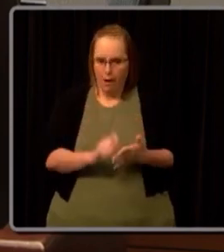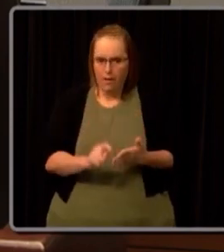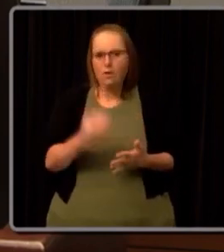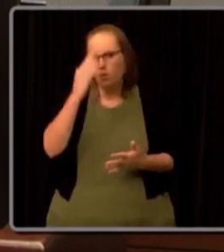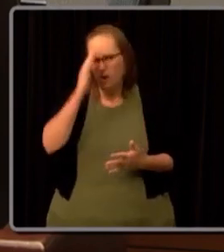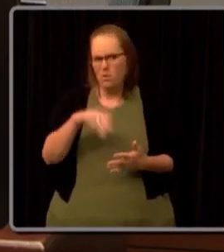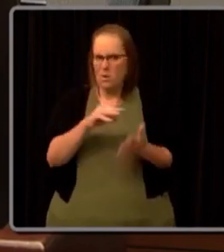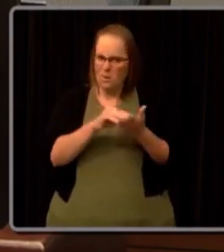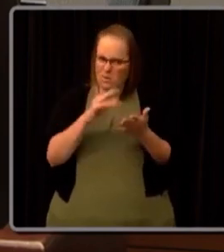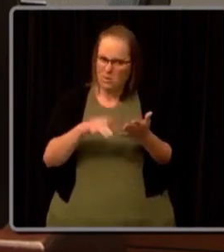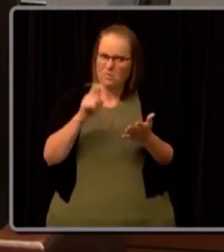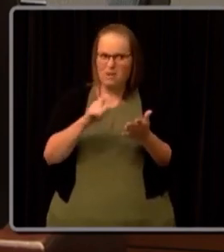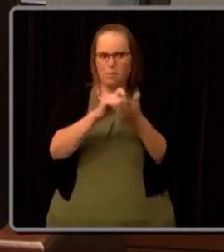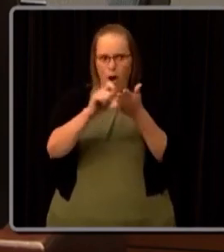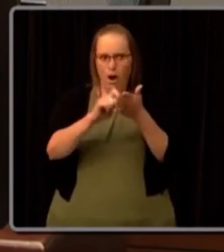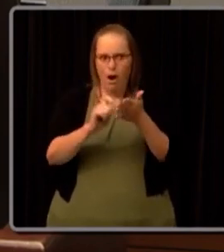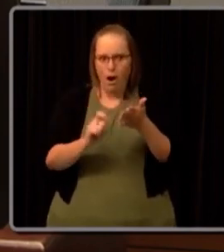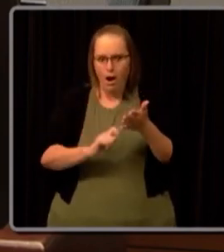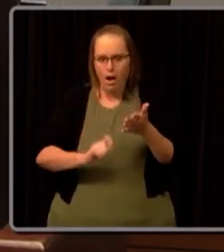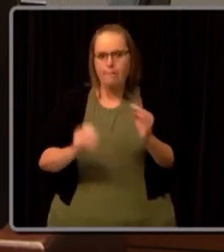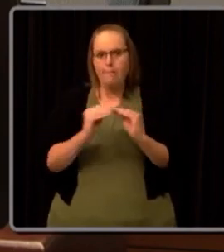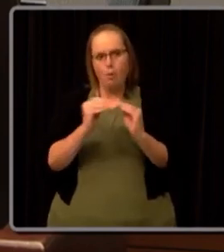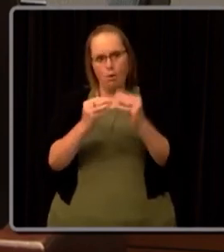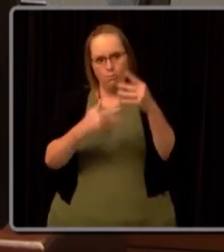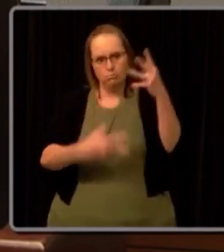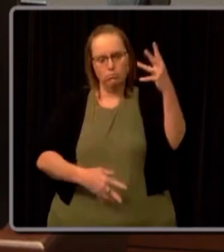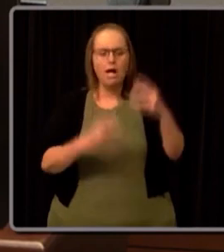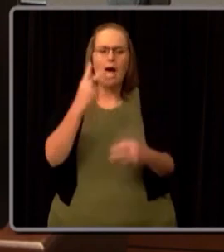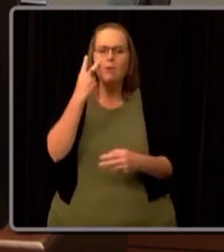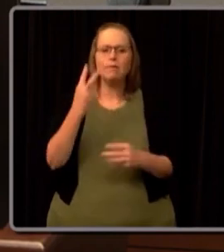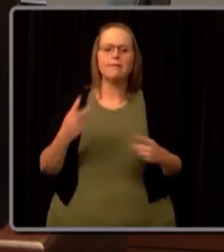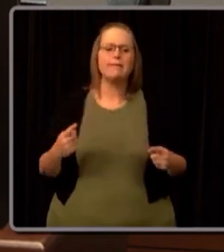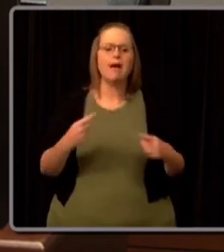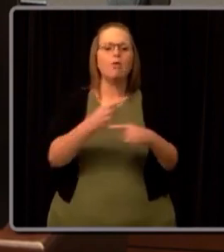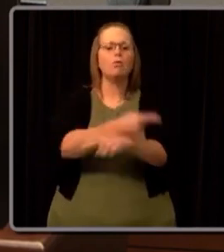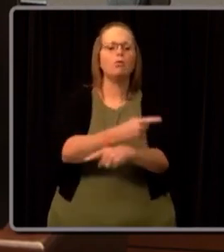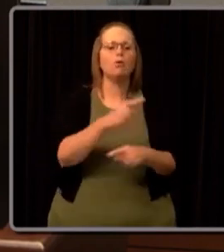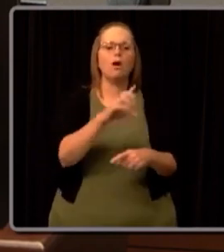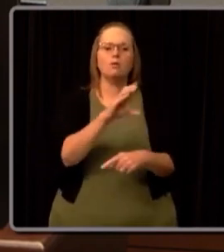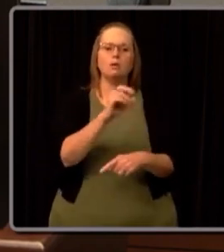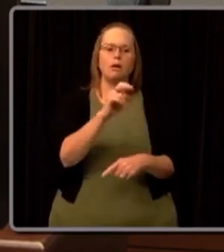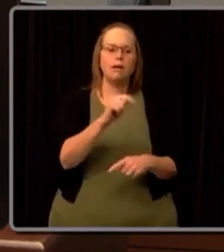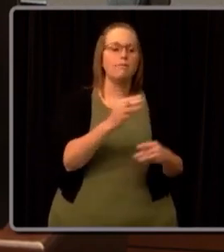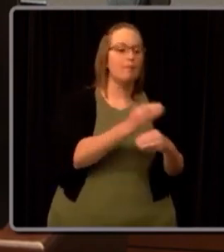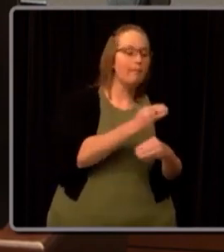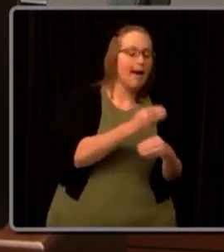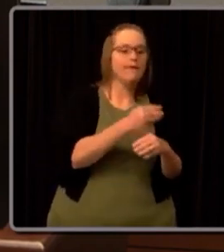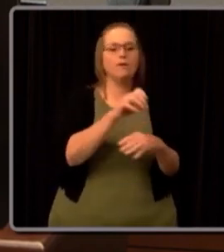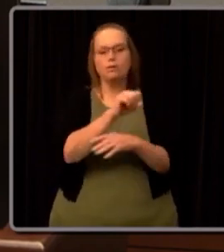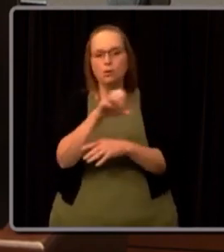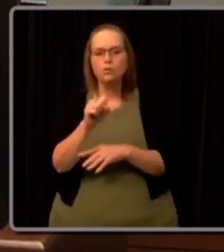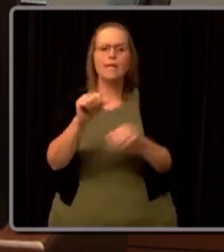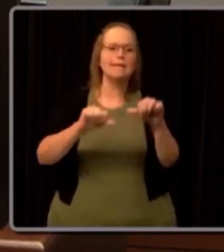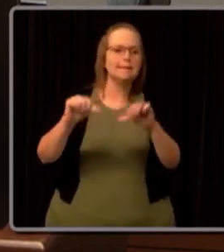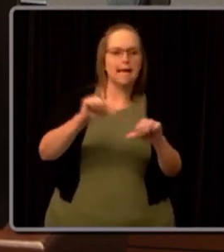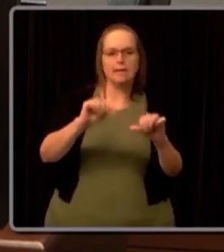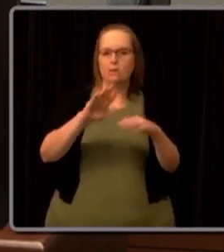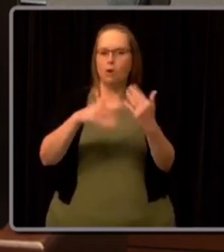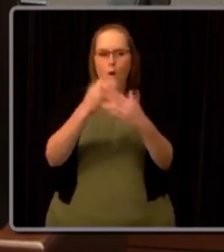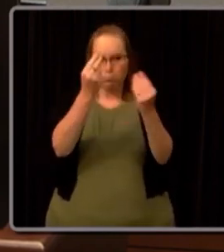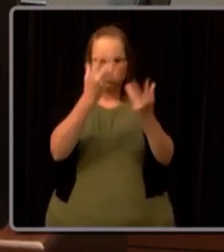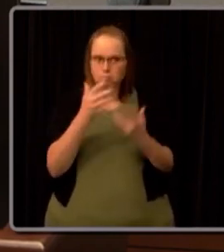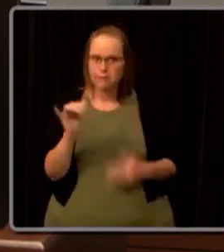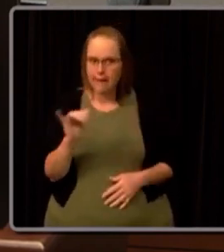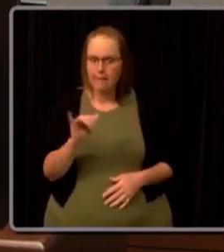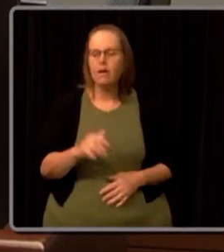students writing more. And we've seen this across content areas as well in the middle school. So my social studies and science teachers are saying that same thing to me.